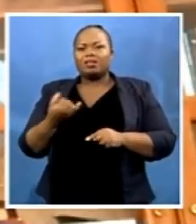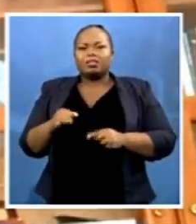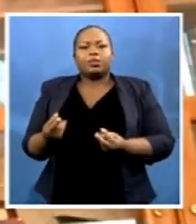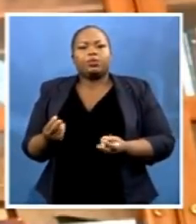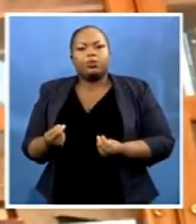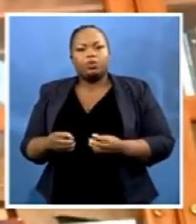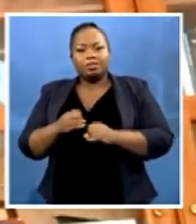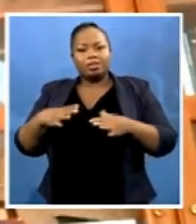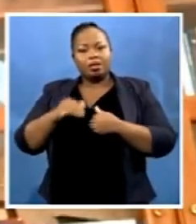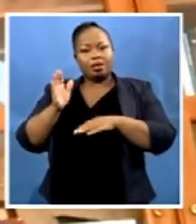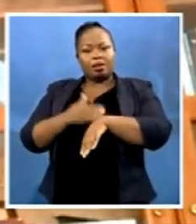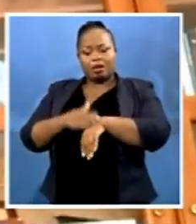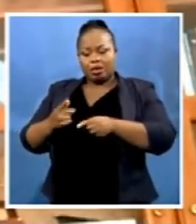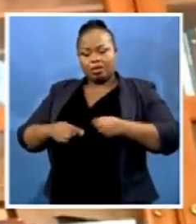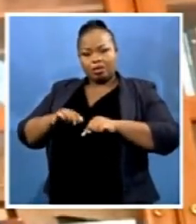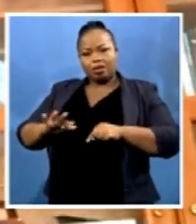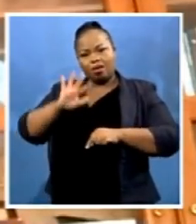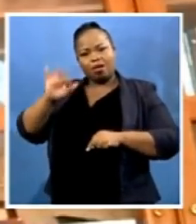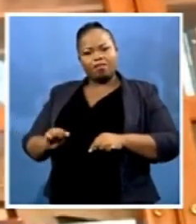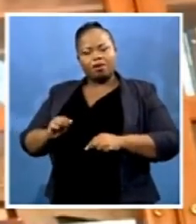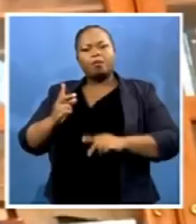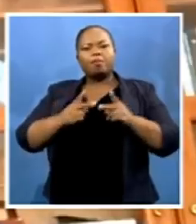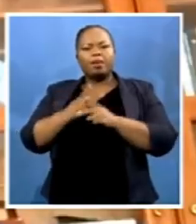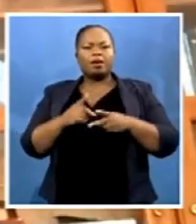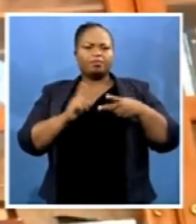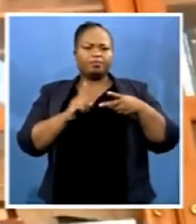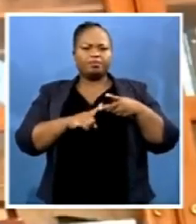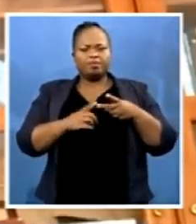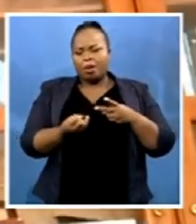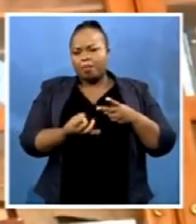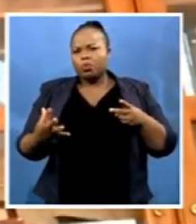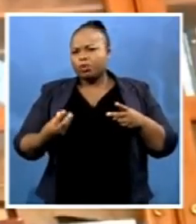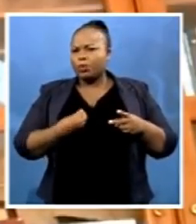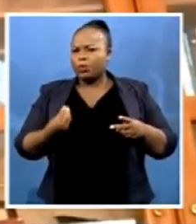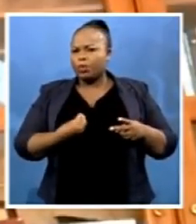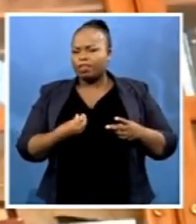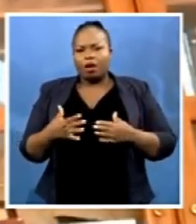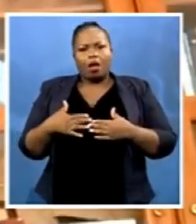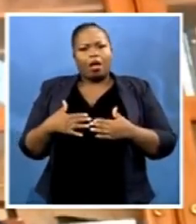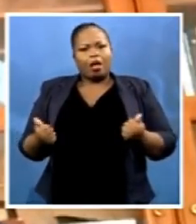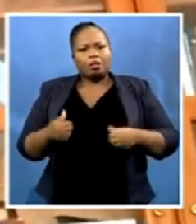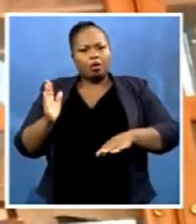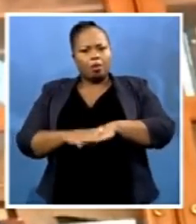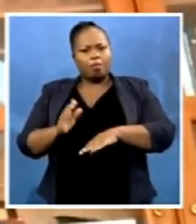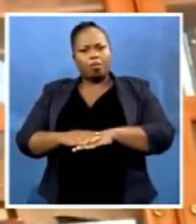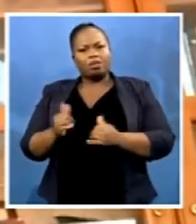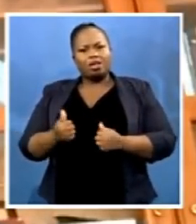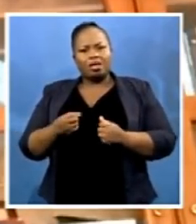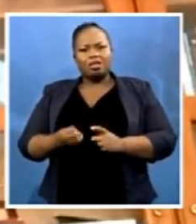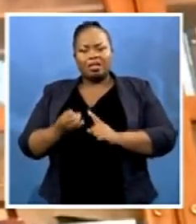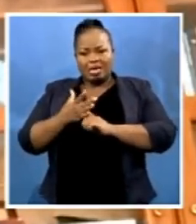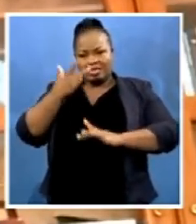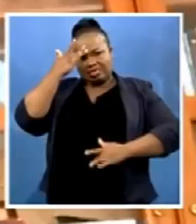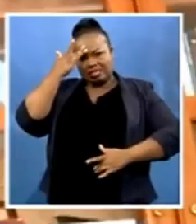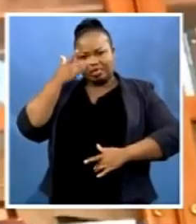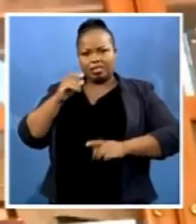people are people who are younger, healthier, and therefore they tend to handle the infection a bit better. On most of